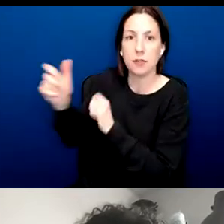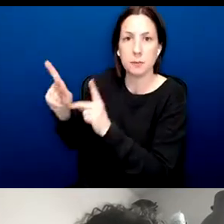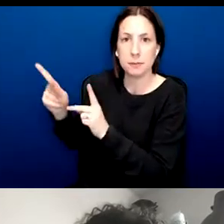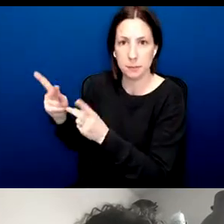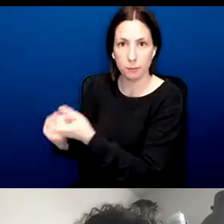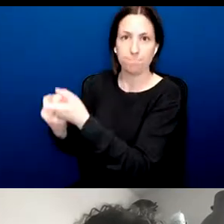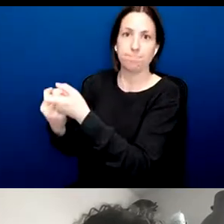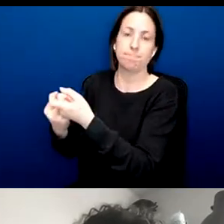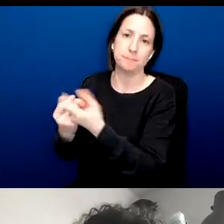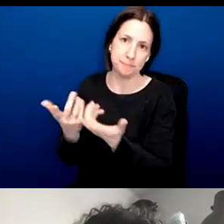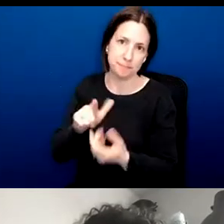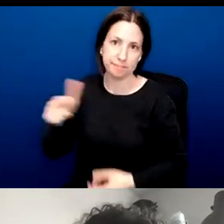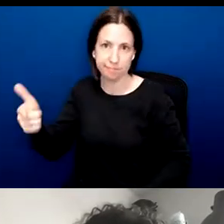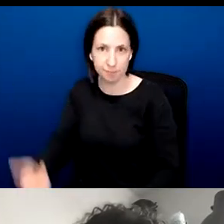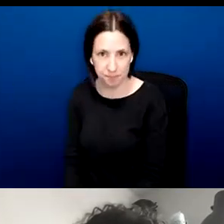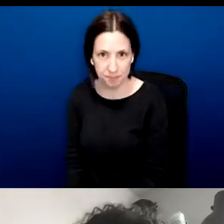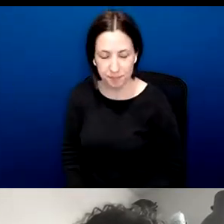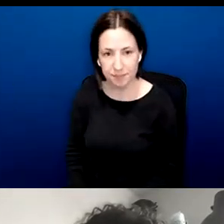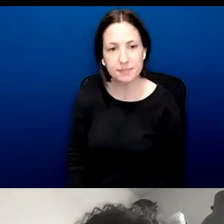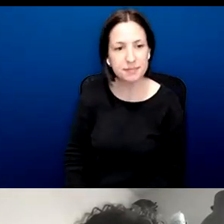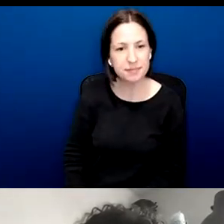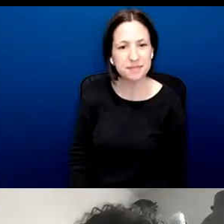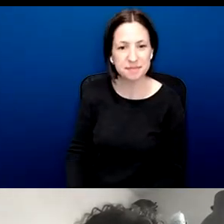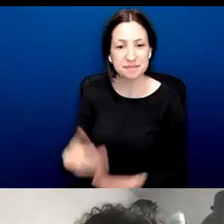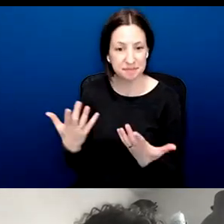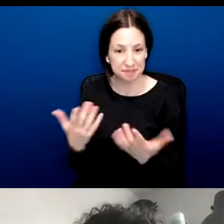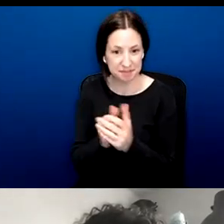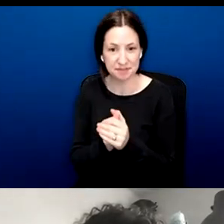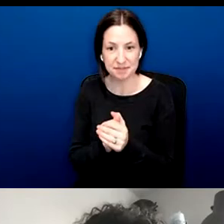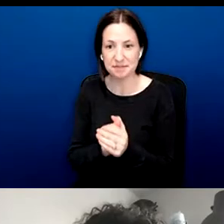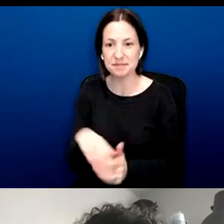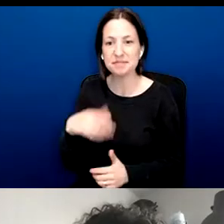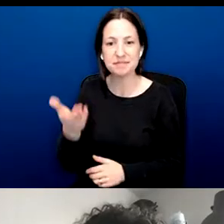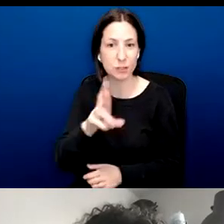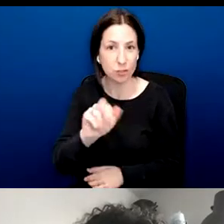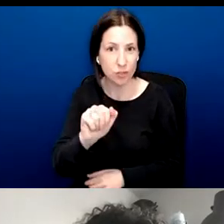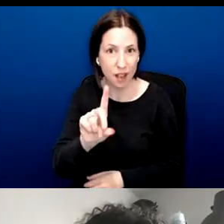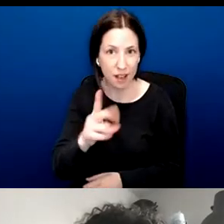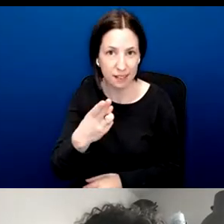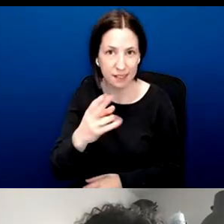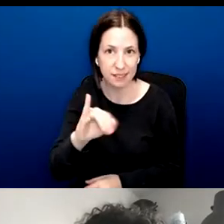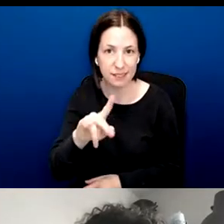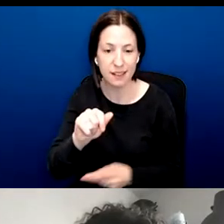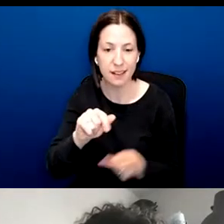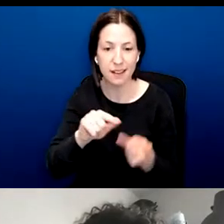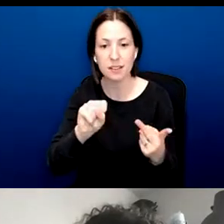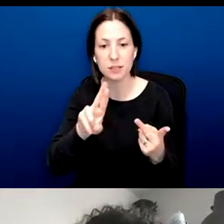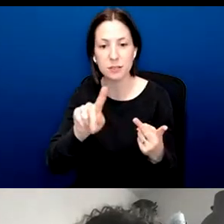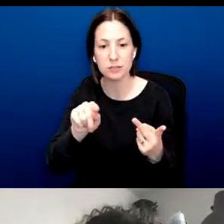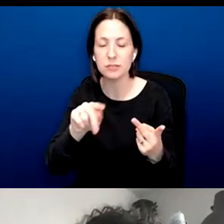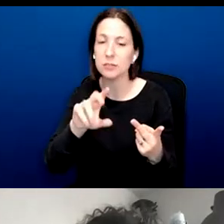you. Mm-hmm. Radhika and Sujatha, do you have anything to add to that aspect of the conversation?